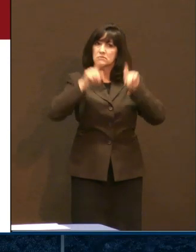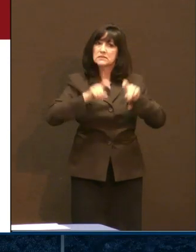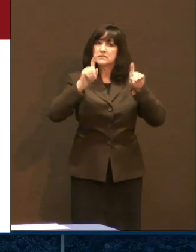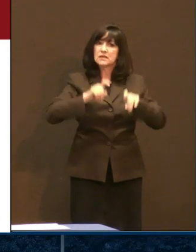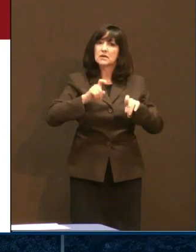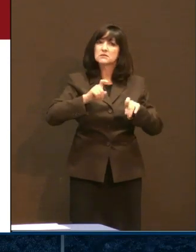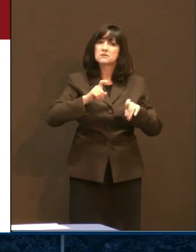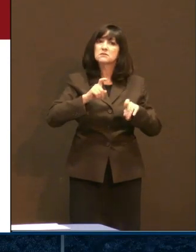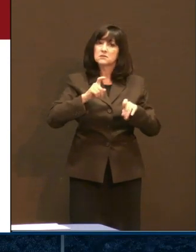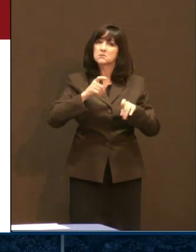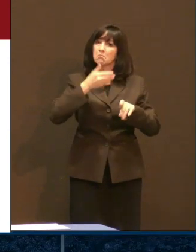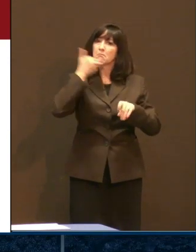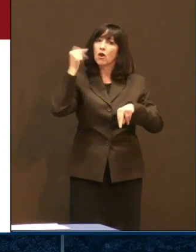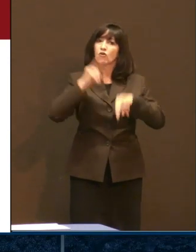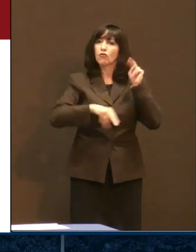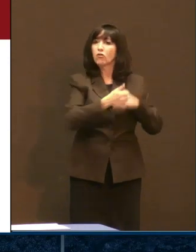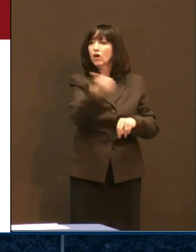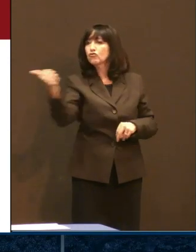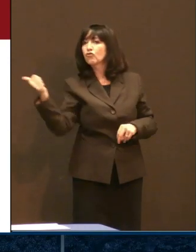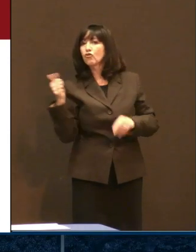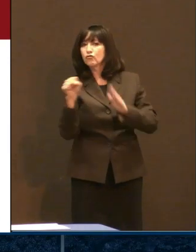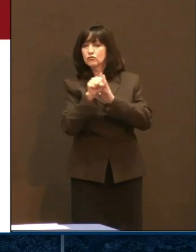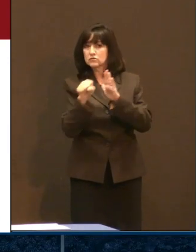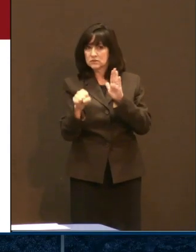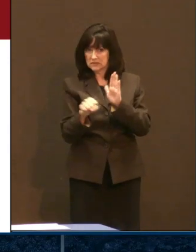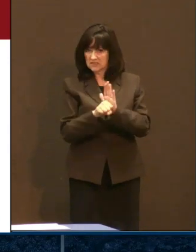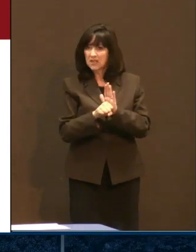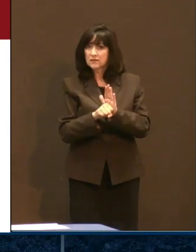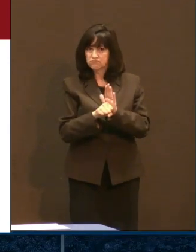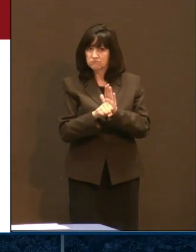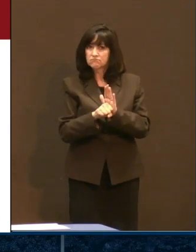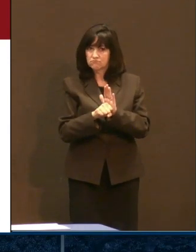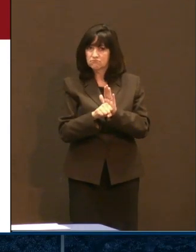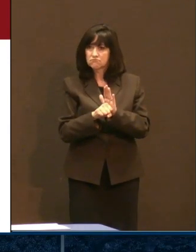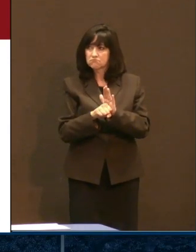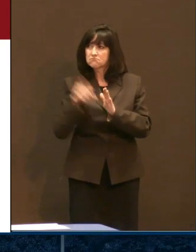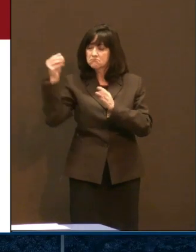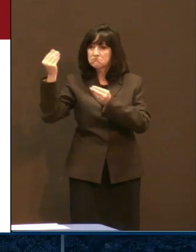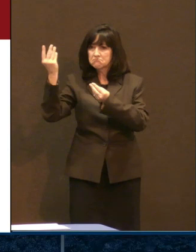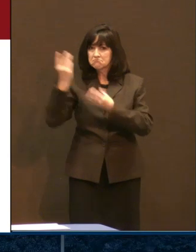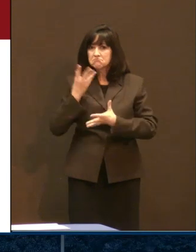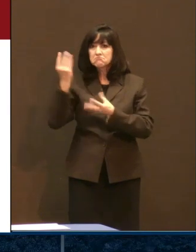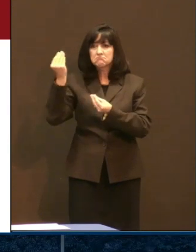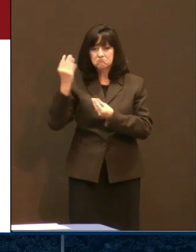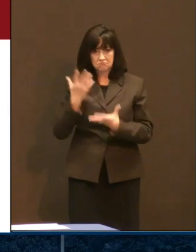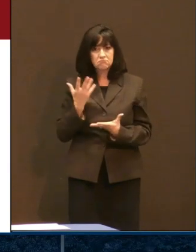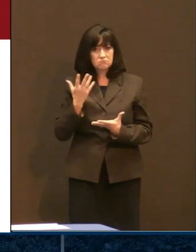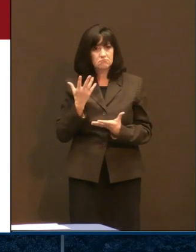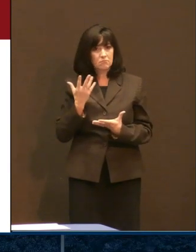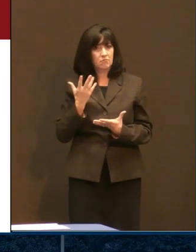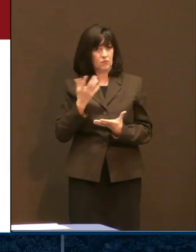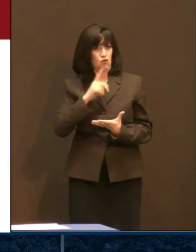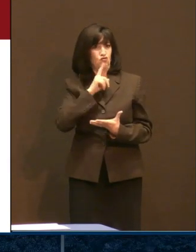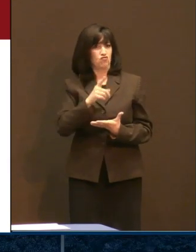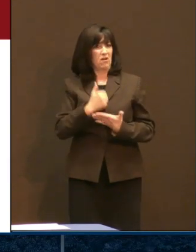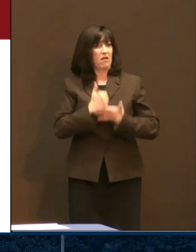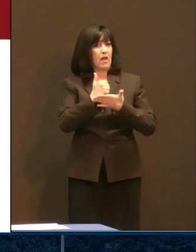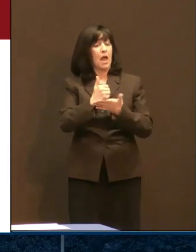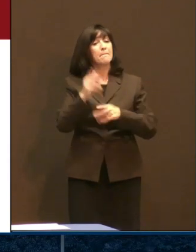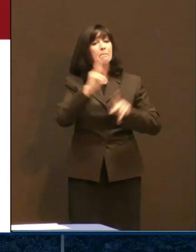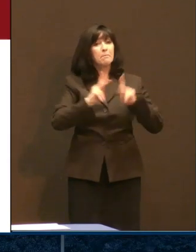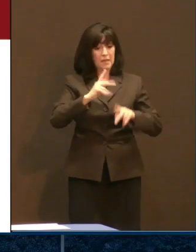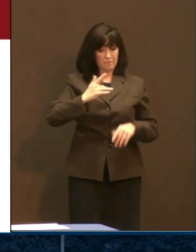sites throughout the state have been incredibly helpful for people to have access, especially people with